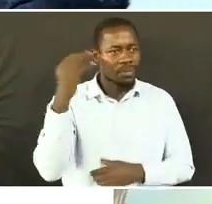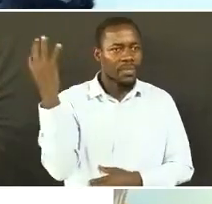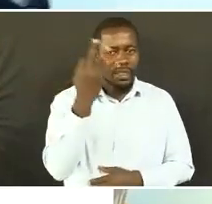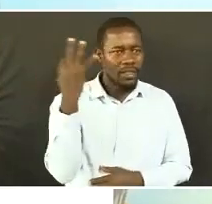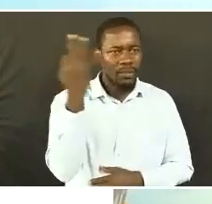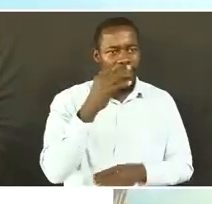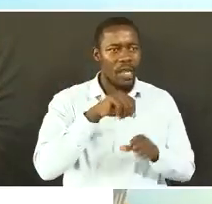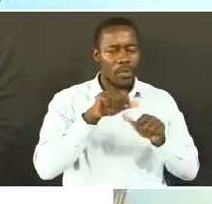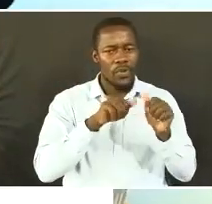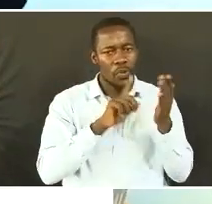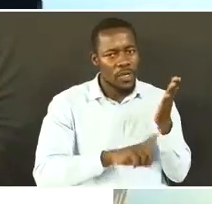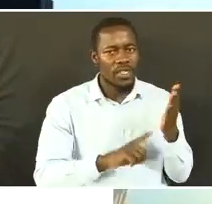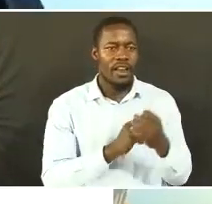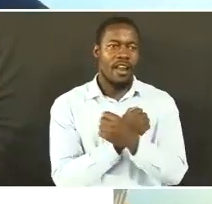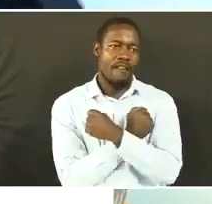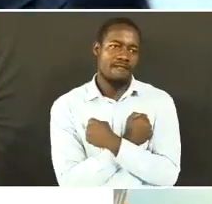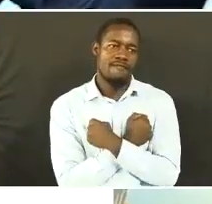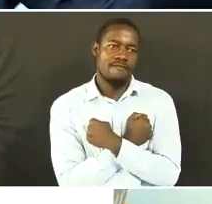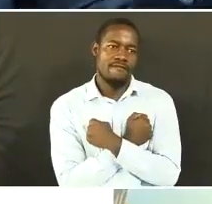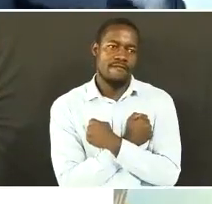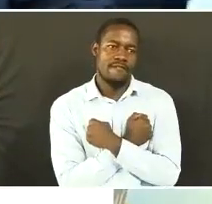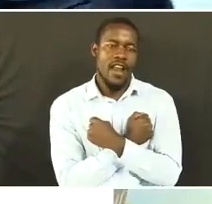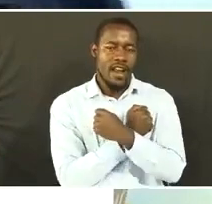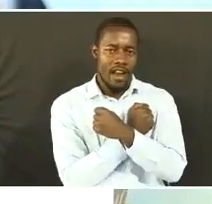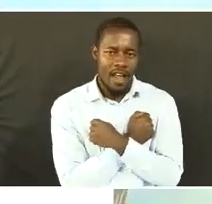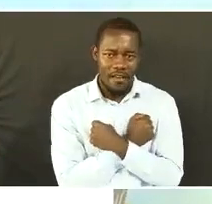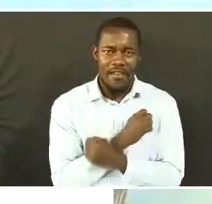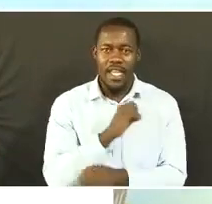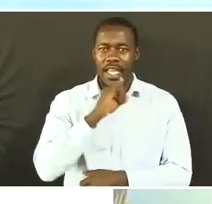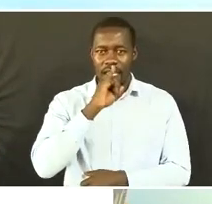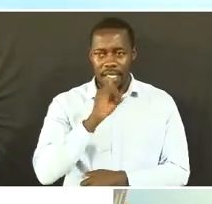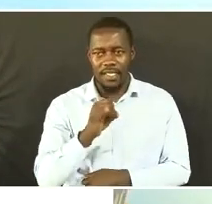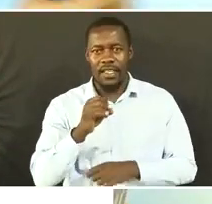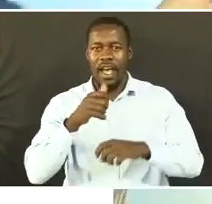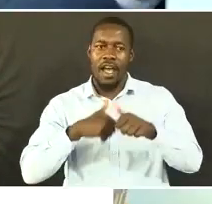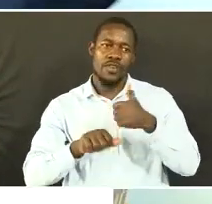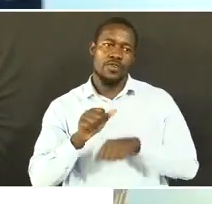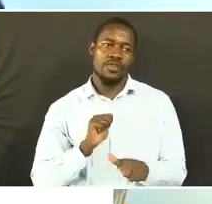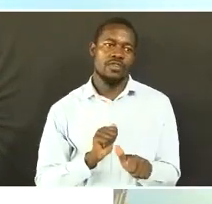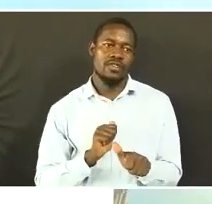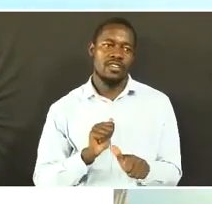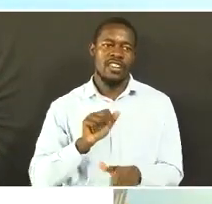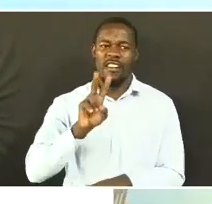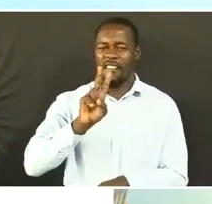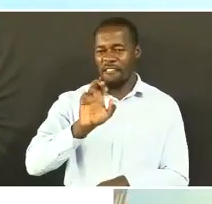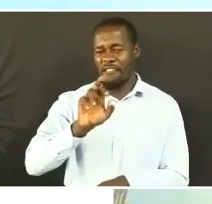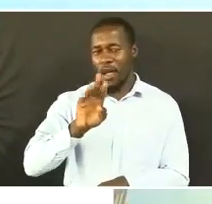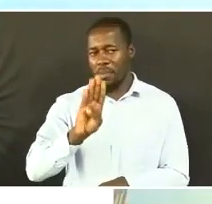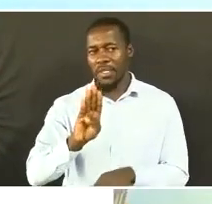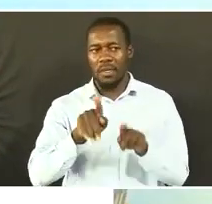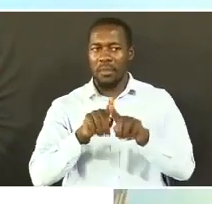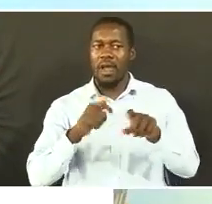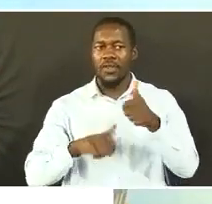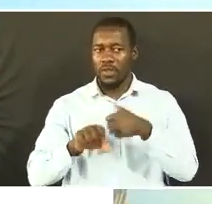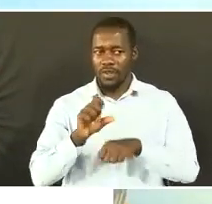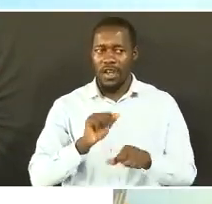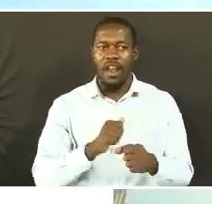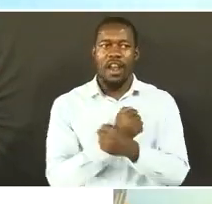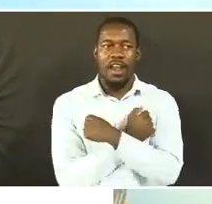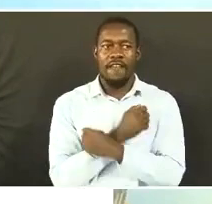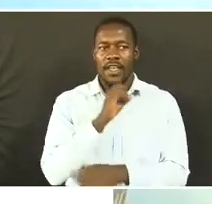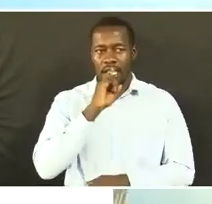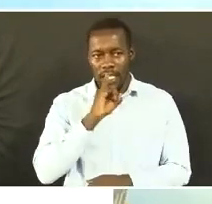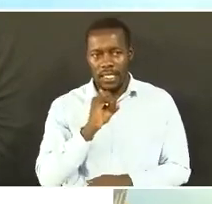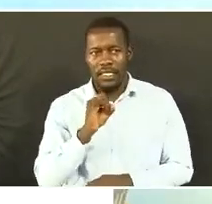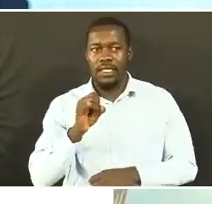love is a verb, a doing word. And since the Global Youth Day program began